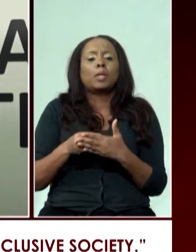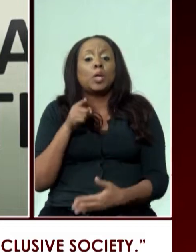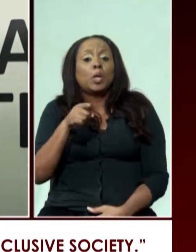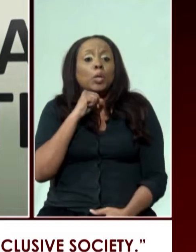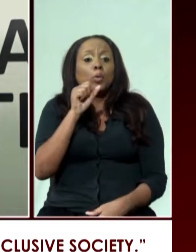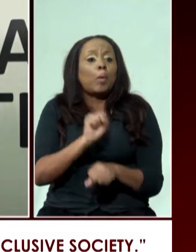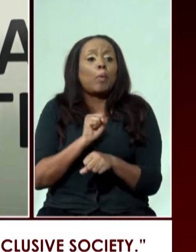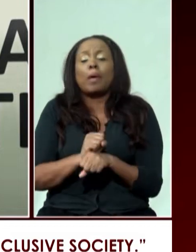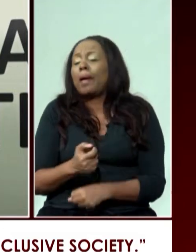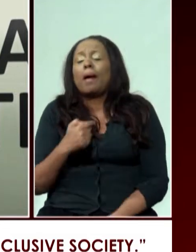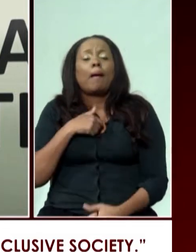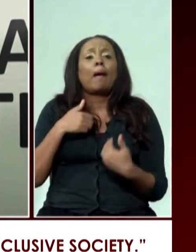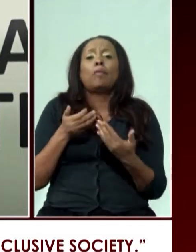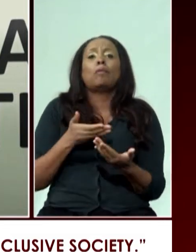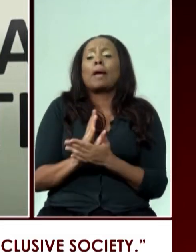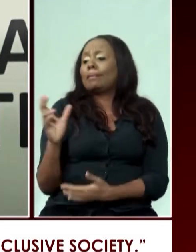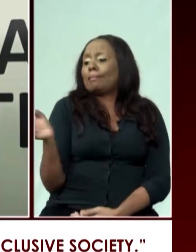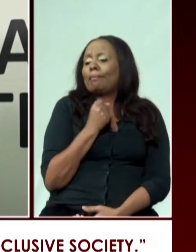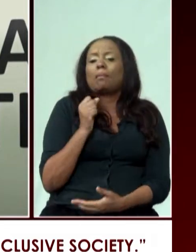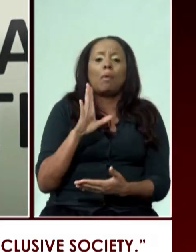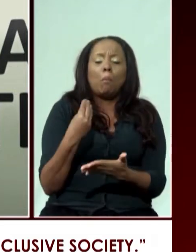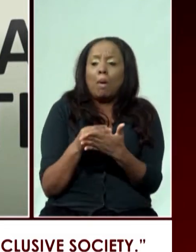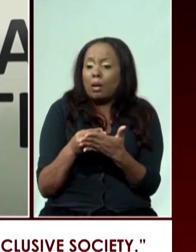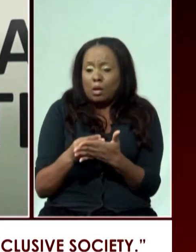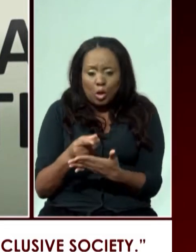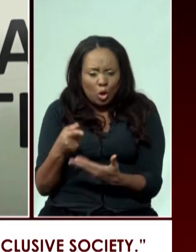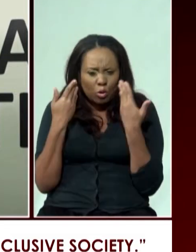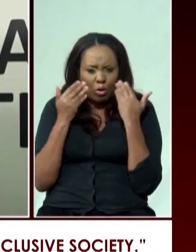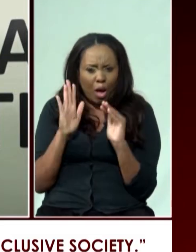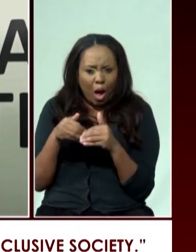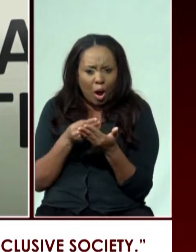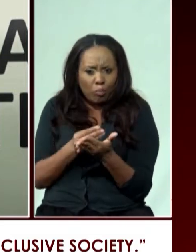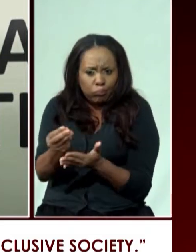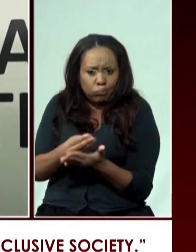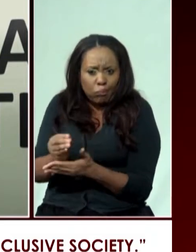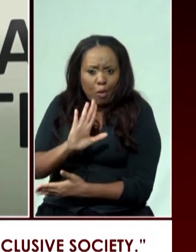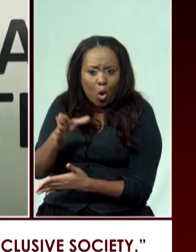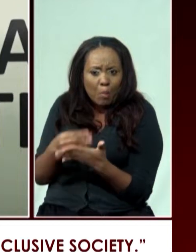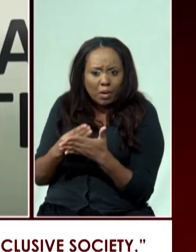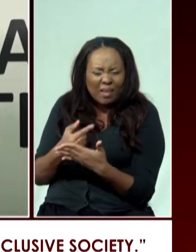have to pay for them at special schools. Employment. Okay.